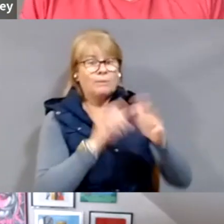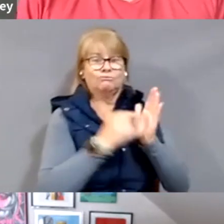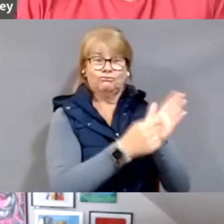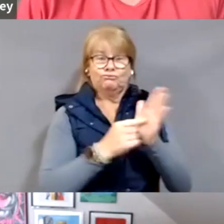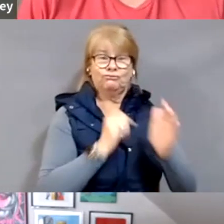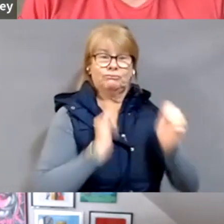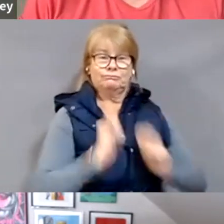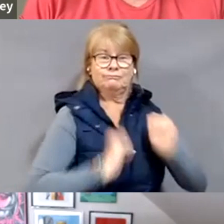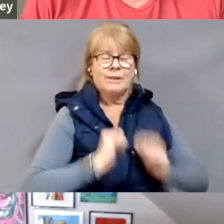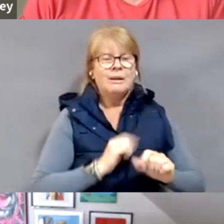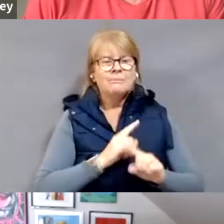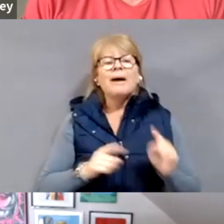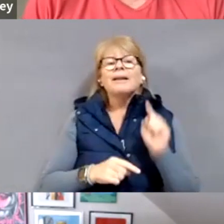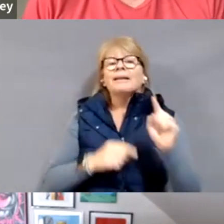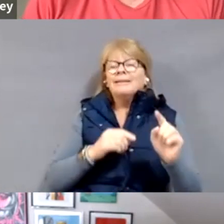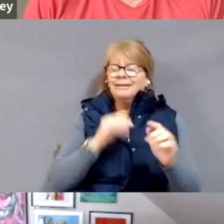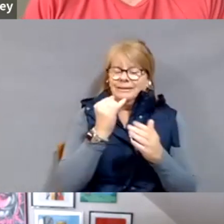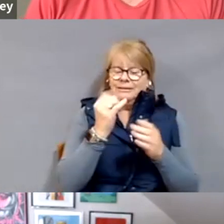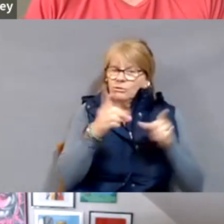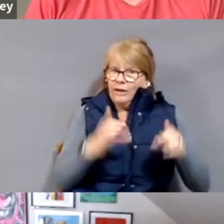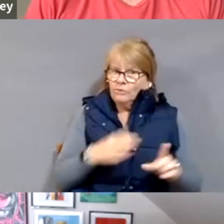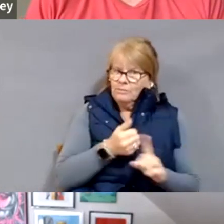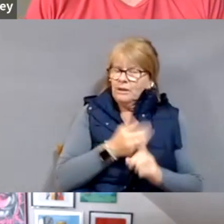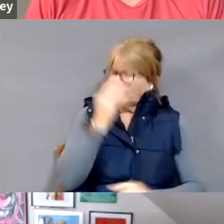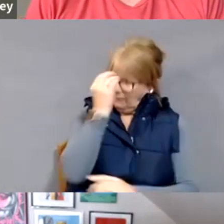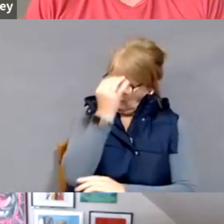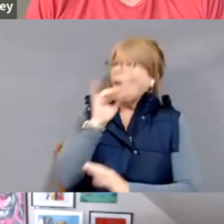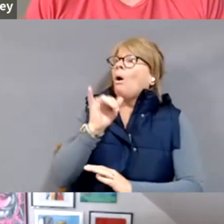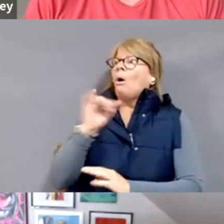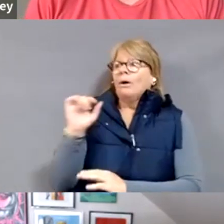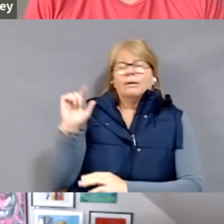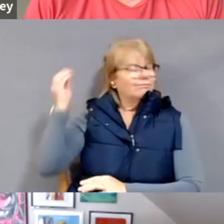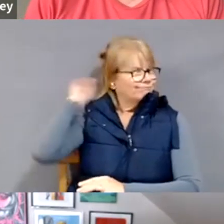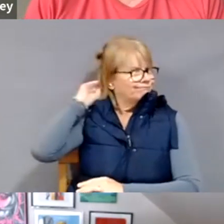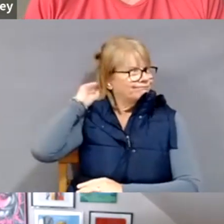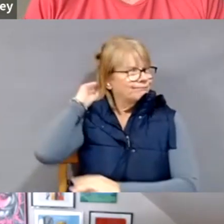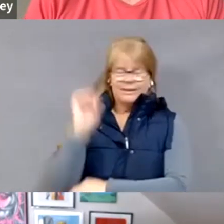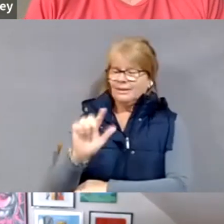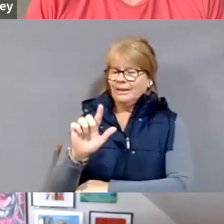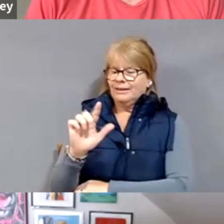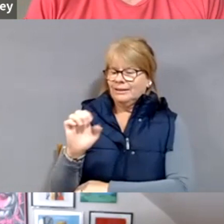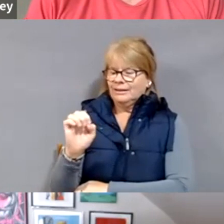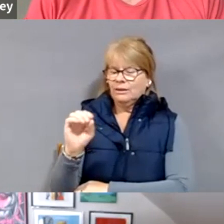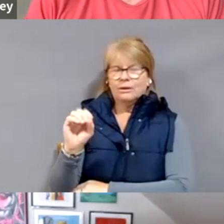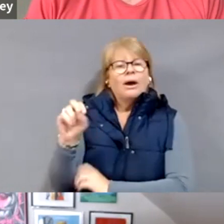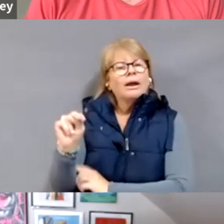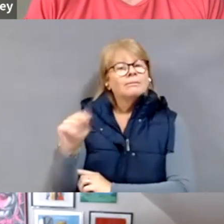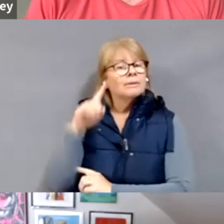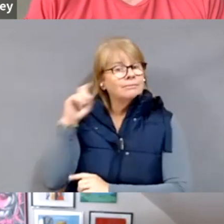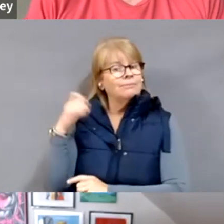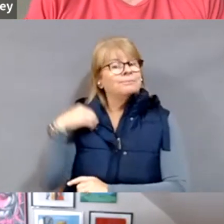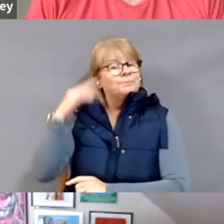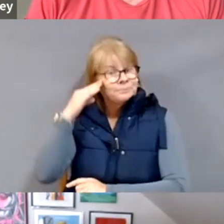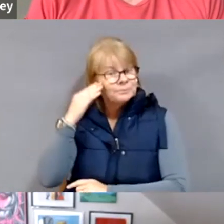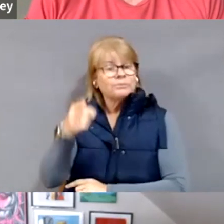when they programmed the show. Yeah. Or the offer just comes straight out, right? Because you've been building those relationships with